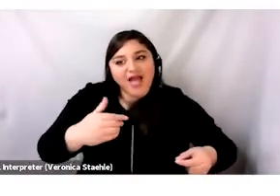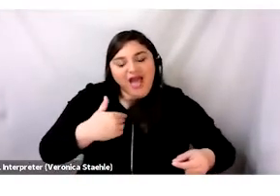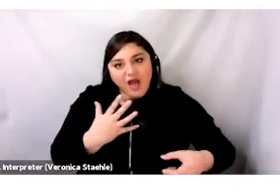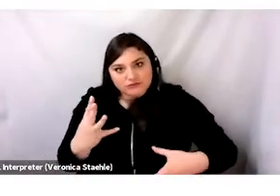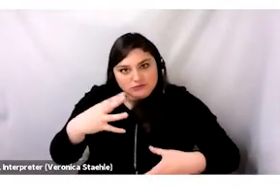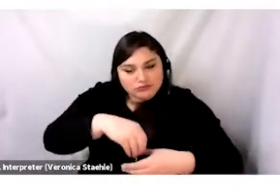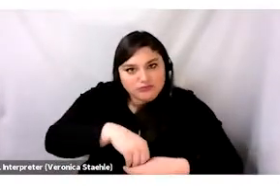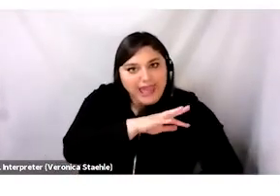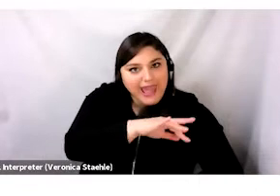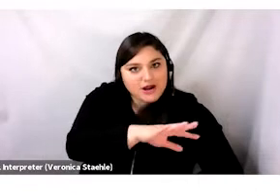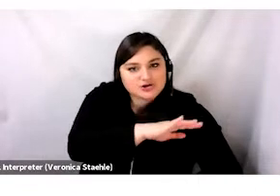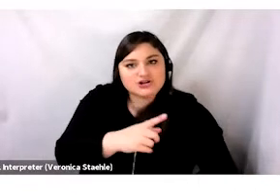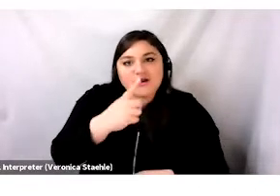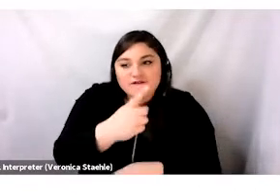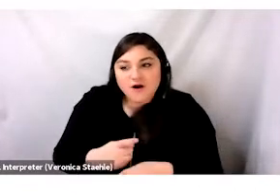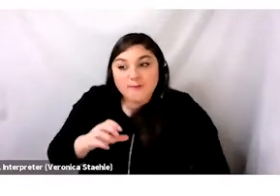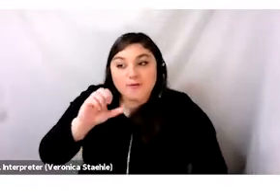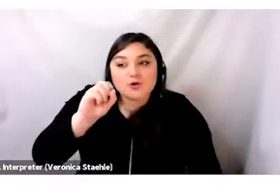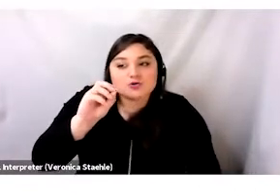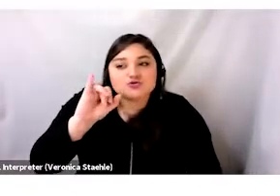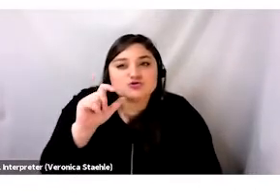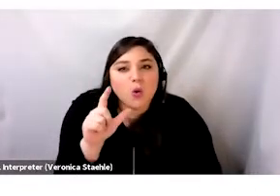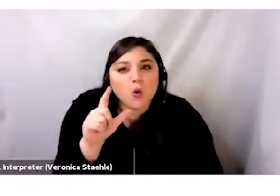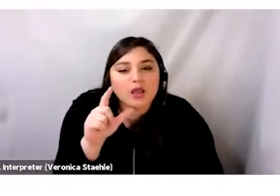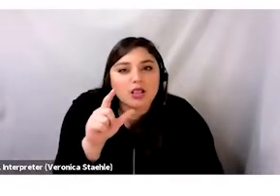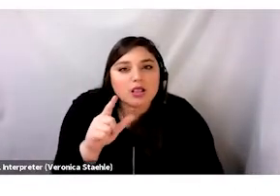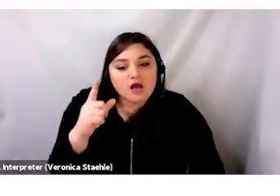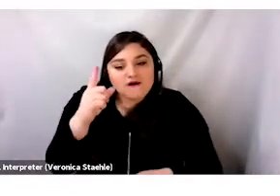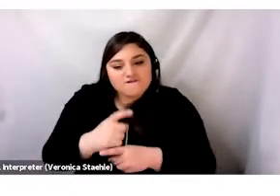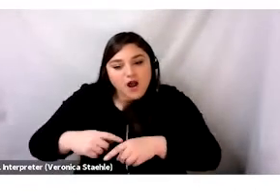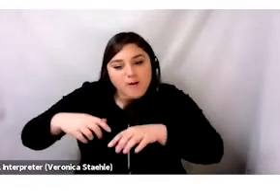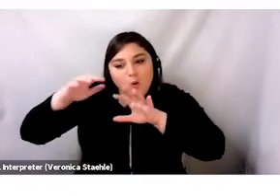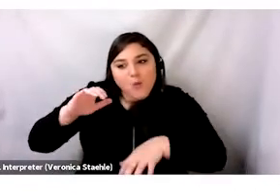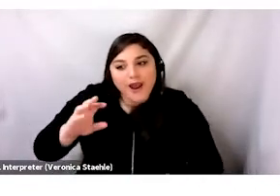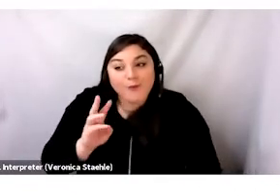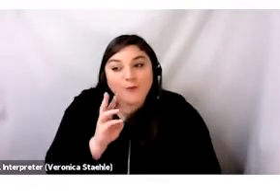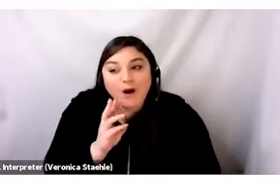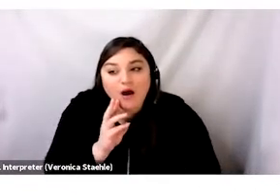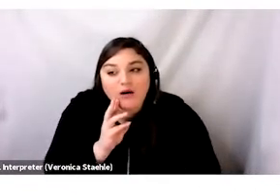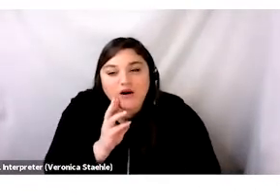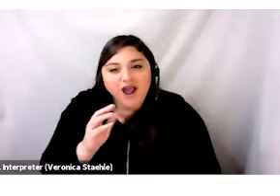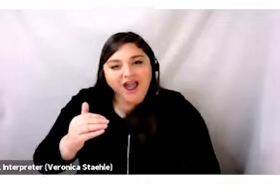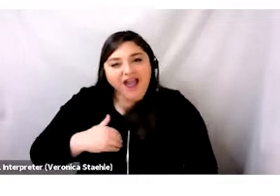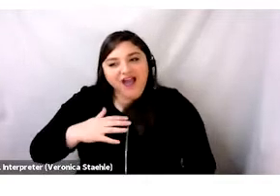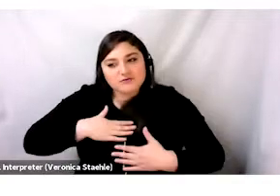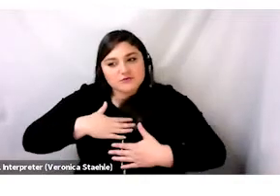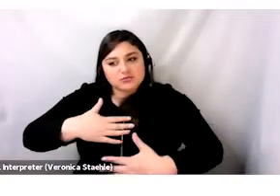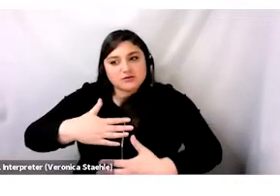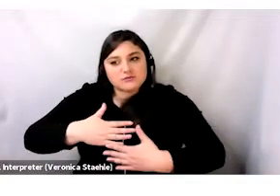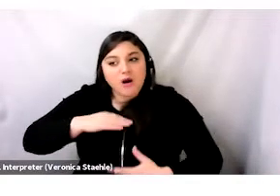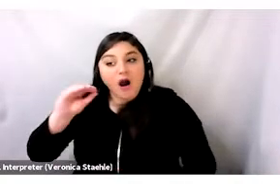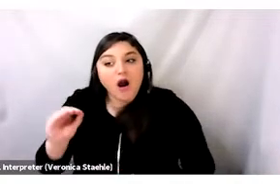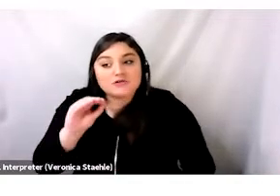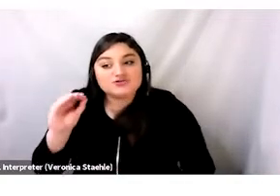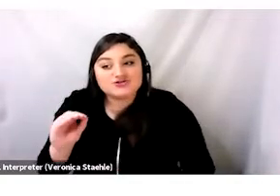rainfall, the rainfall which comes from the trees that surround the tea fields. So within that cup of tea